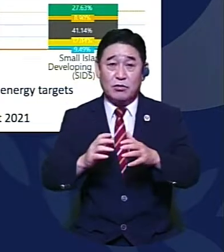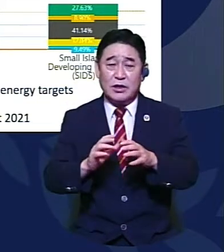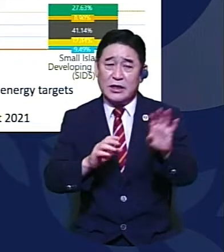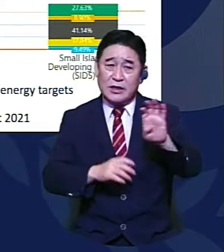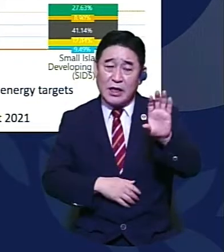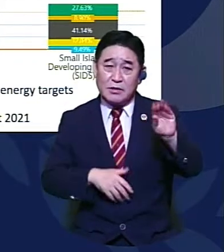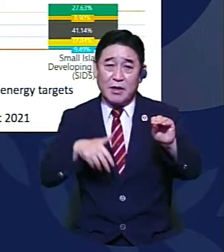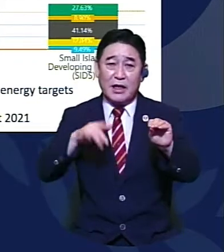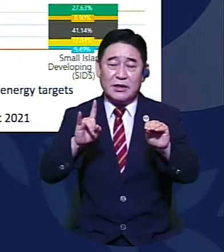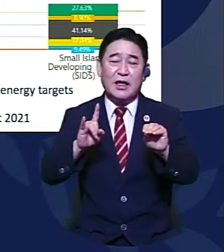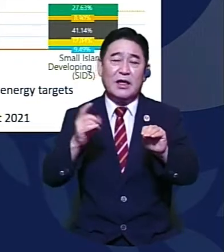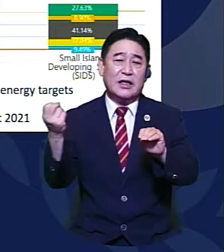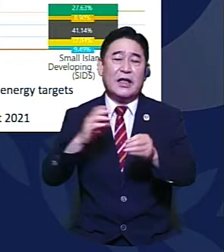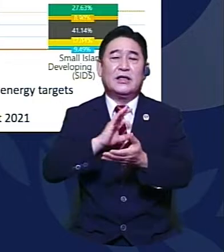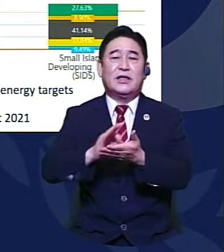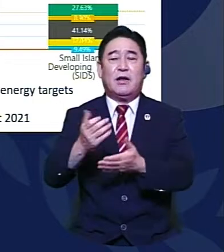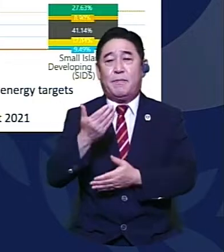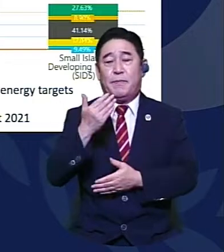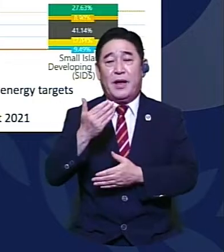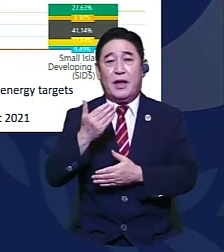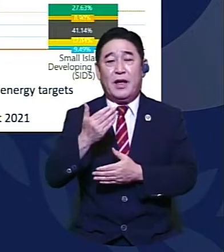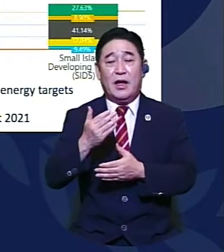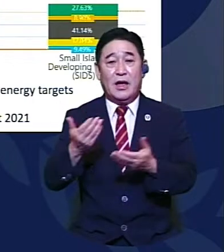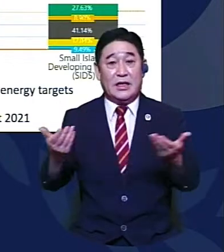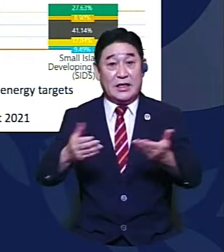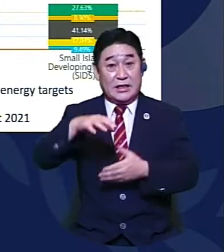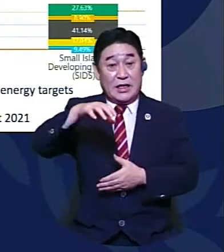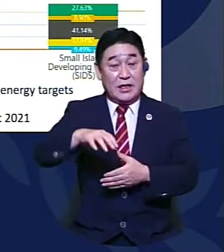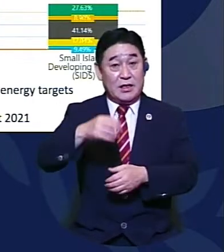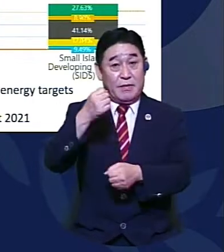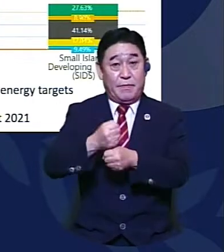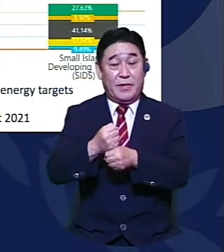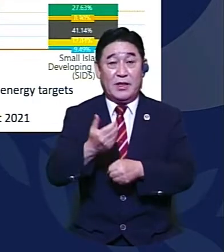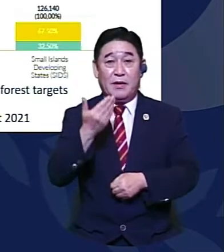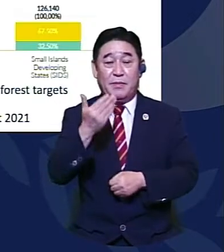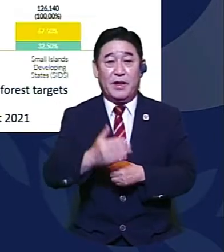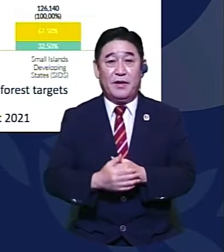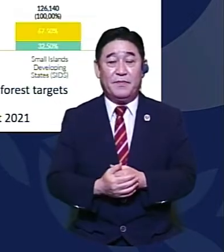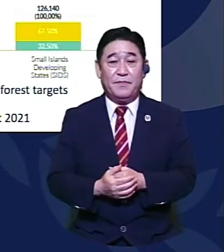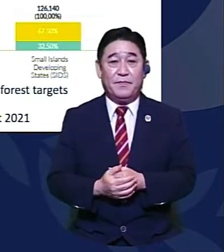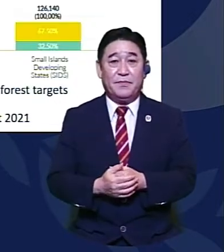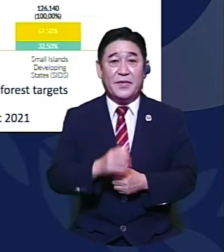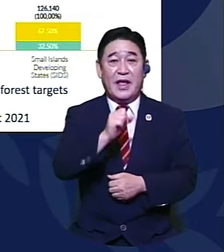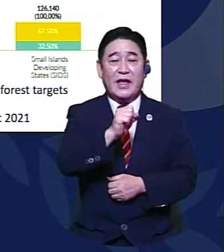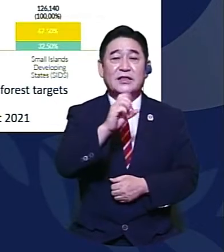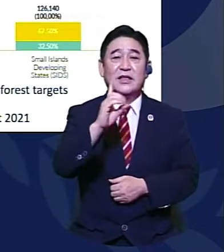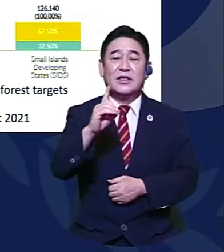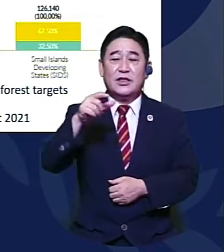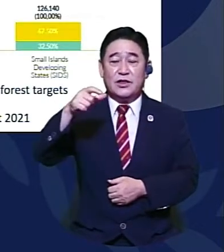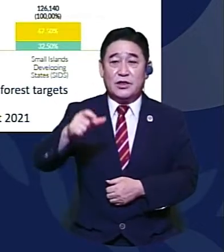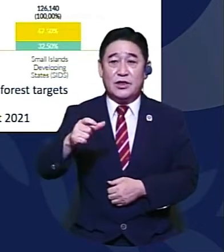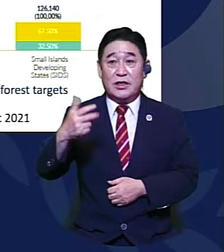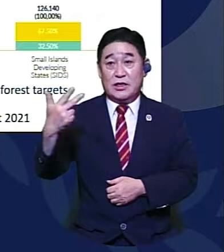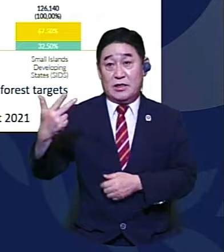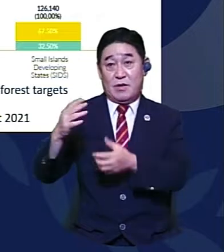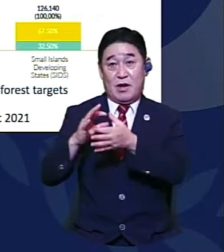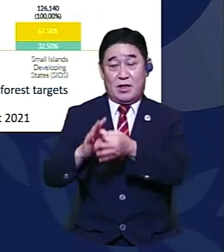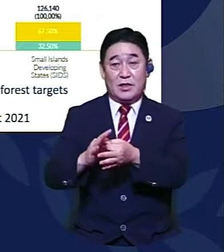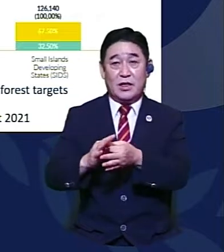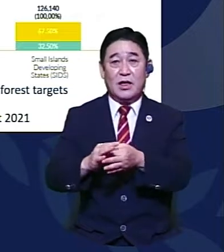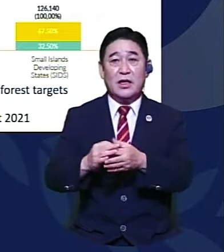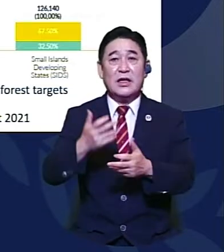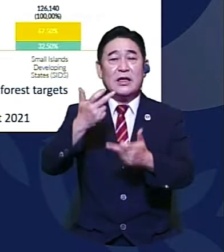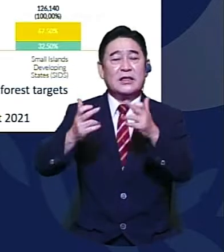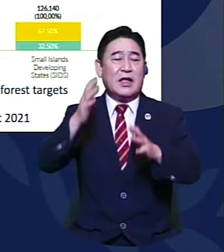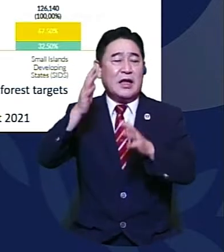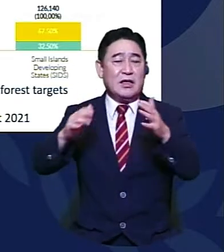linked to their NDC, but linked to their SDG 7 target. Jobs created in forestry are many times